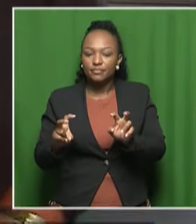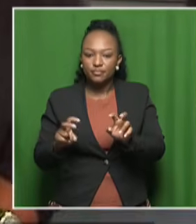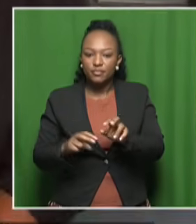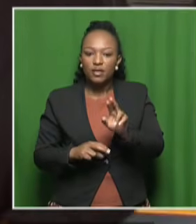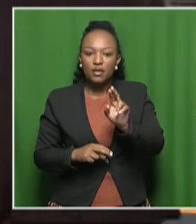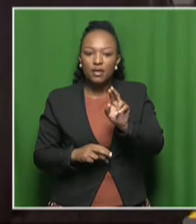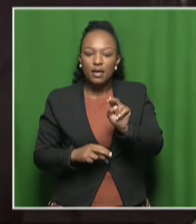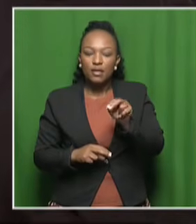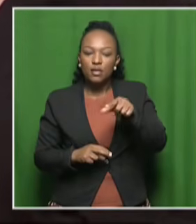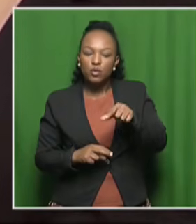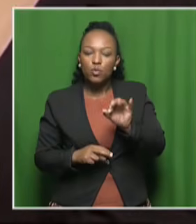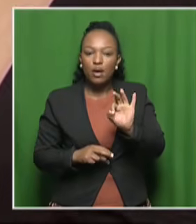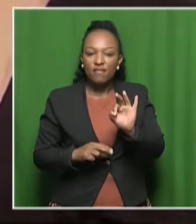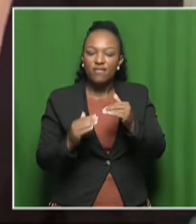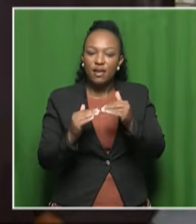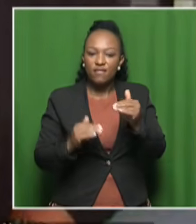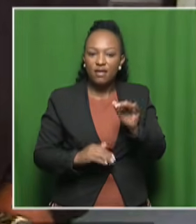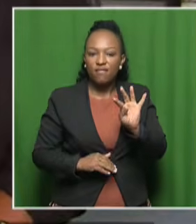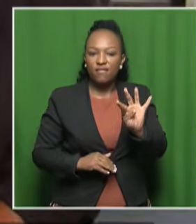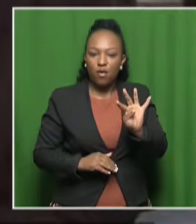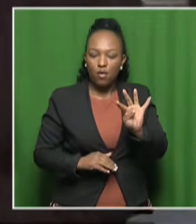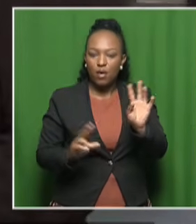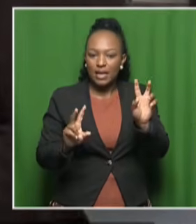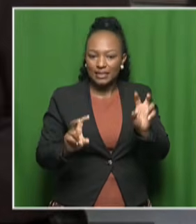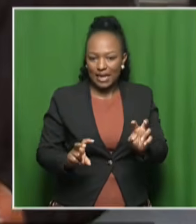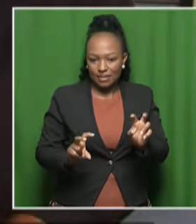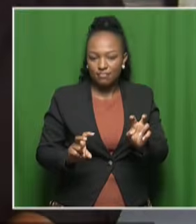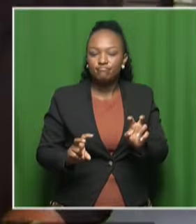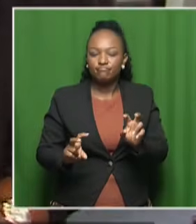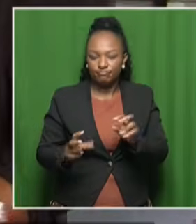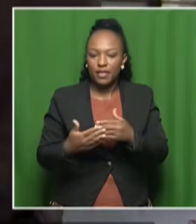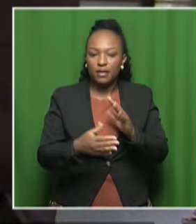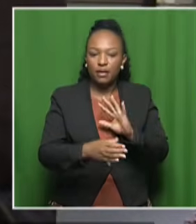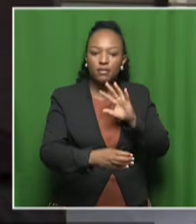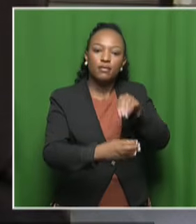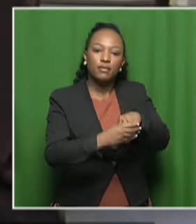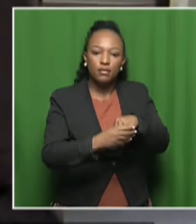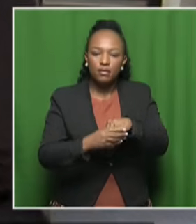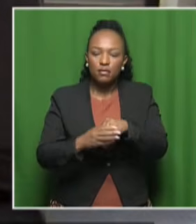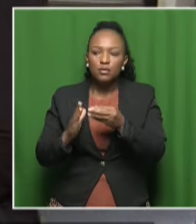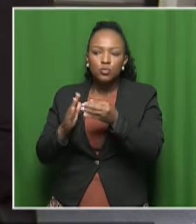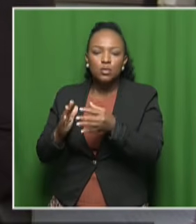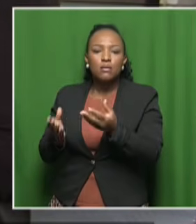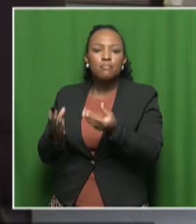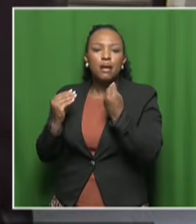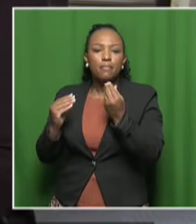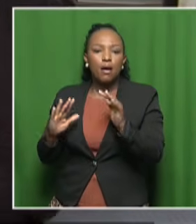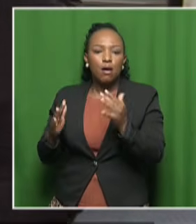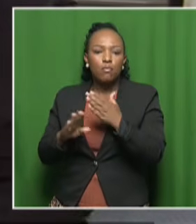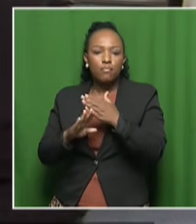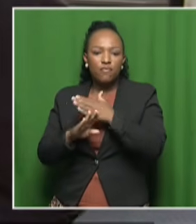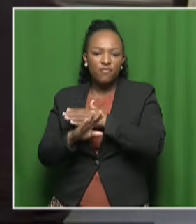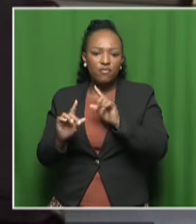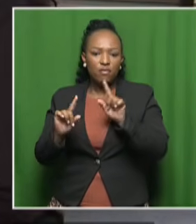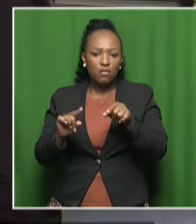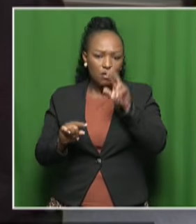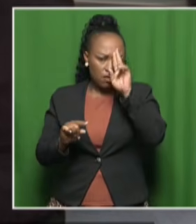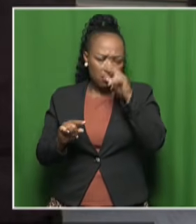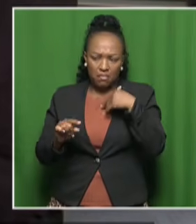NQF level 4, electrical. Okay, so how would a student obtain that before coming here? Remember, we don't